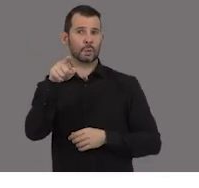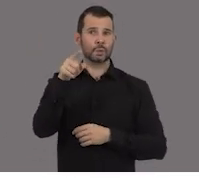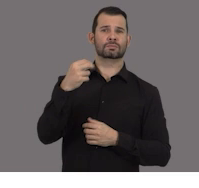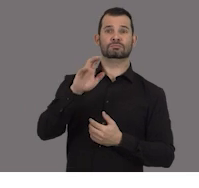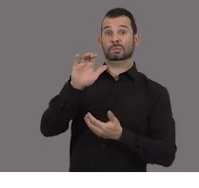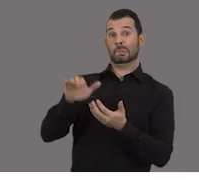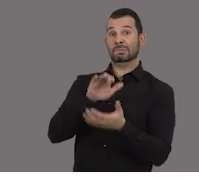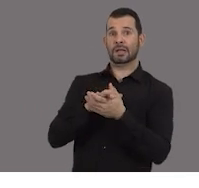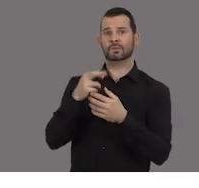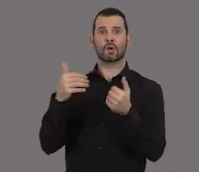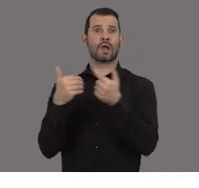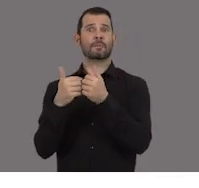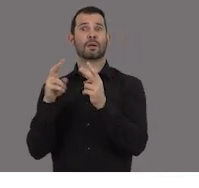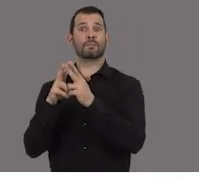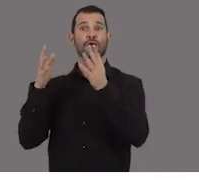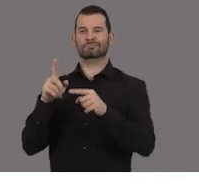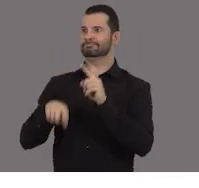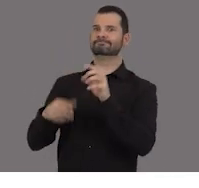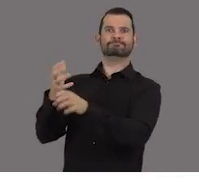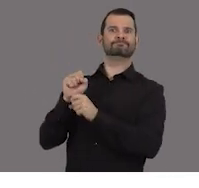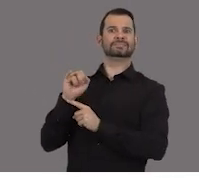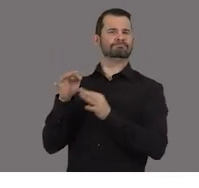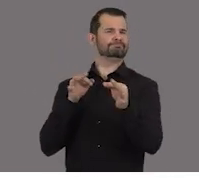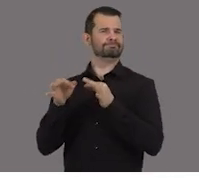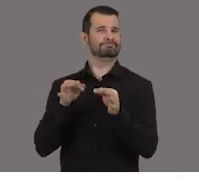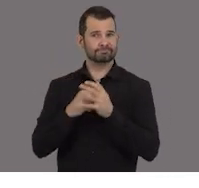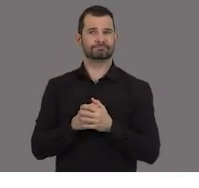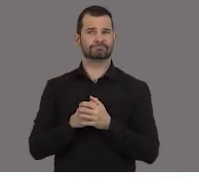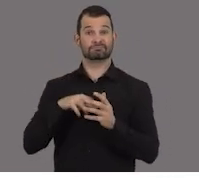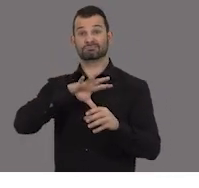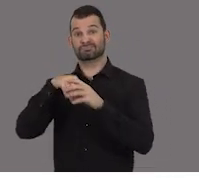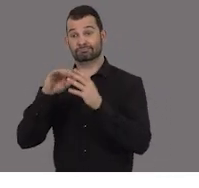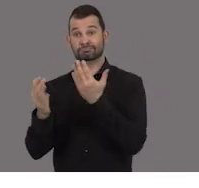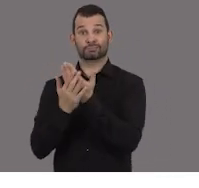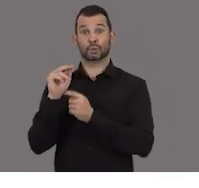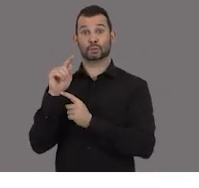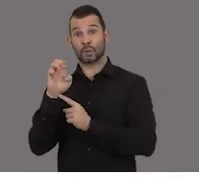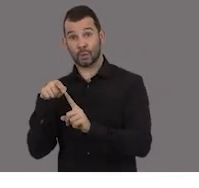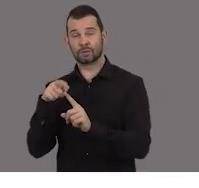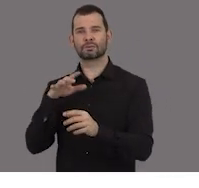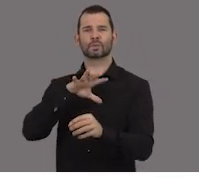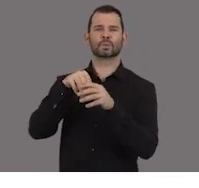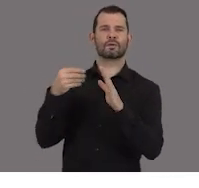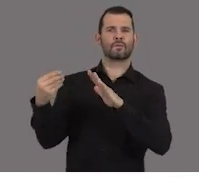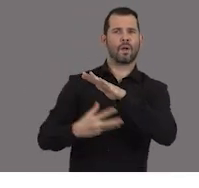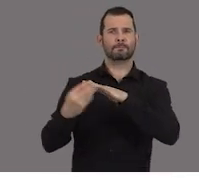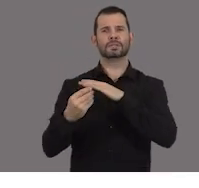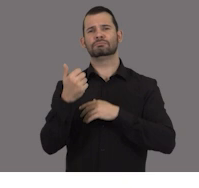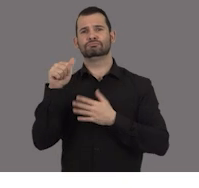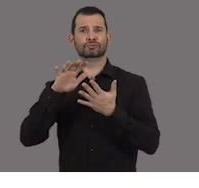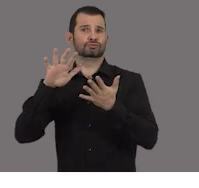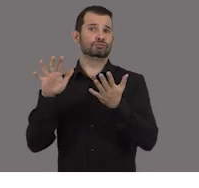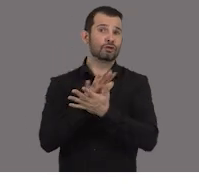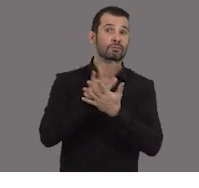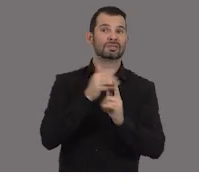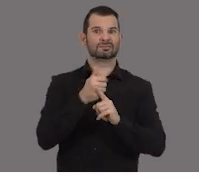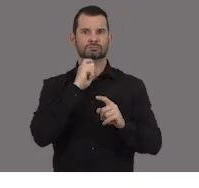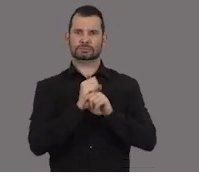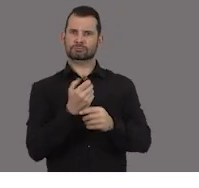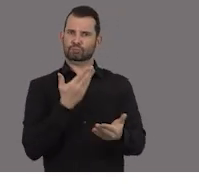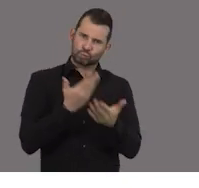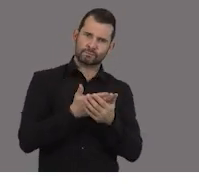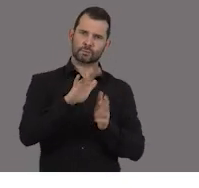why you or your spouse or common law partner cannot get a SIN. Along with the note, include